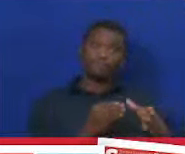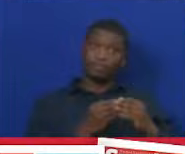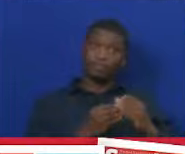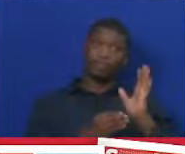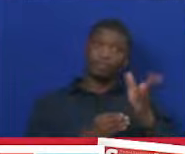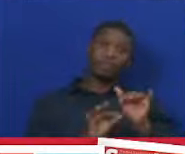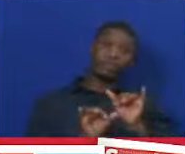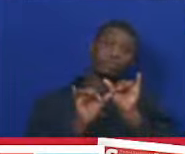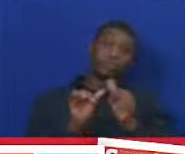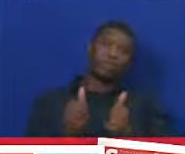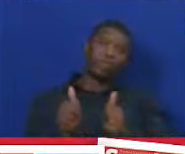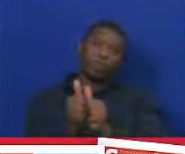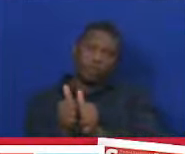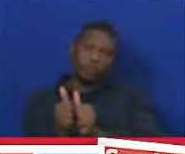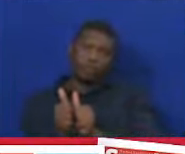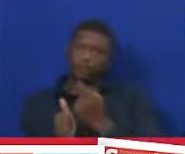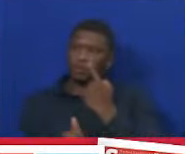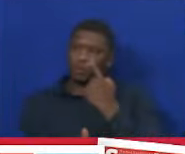witness A and witness B,